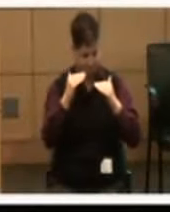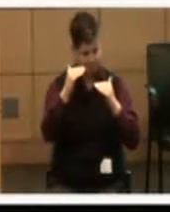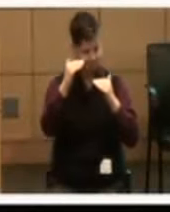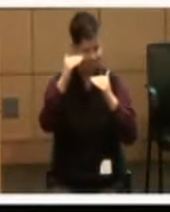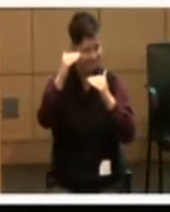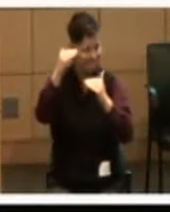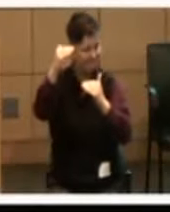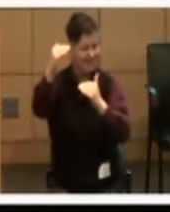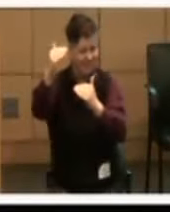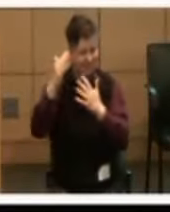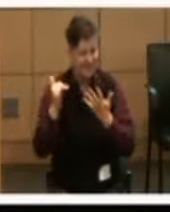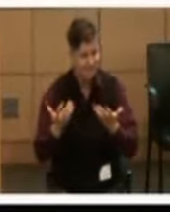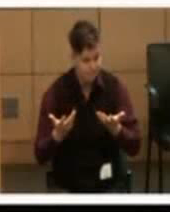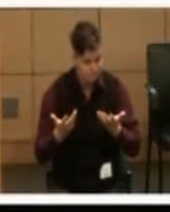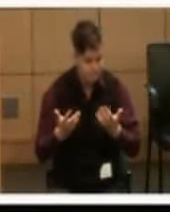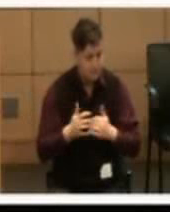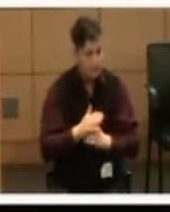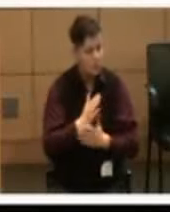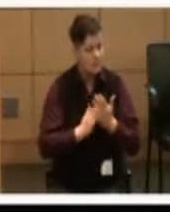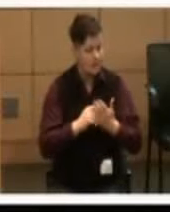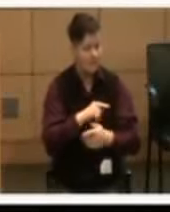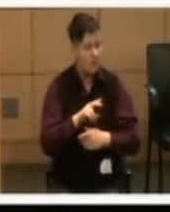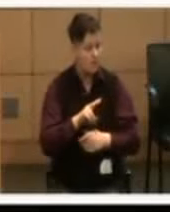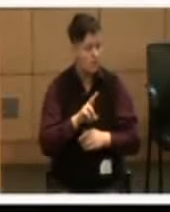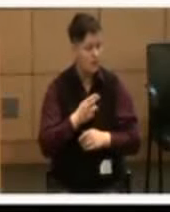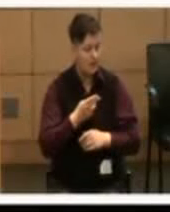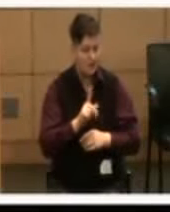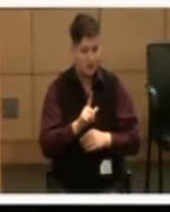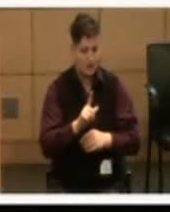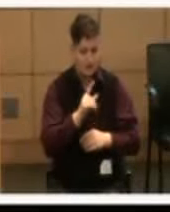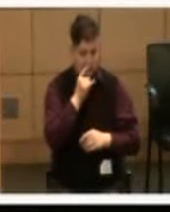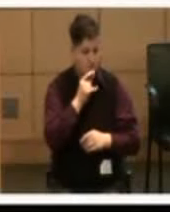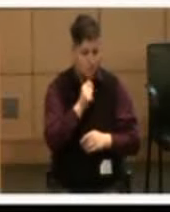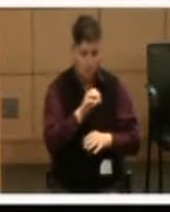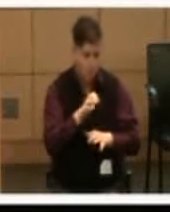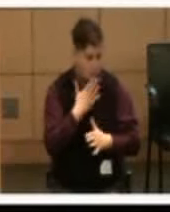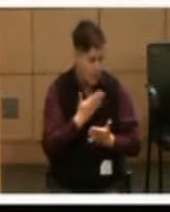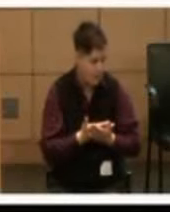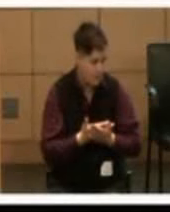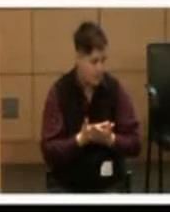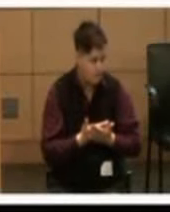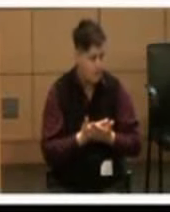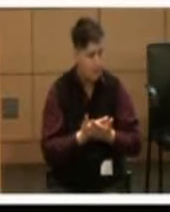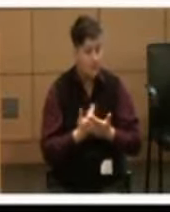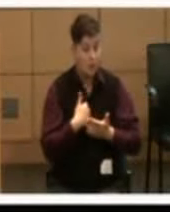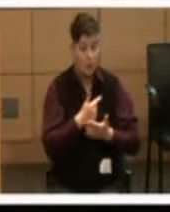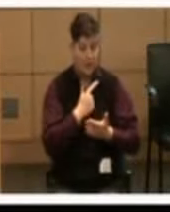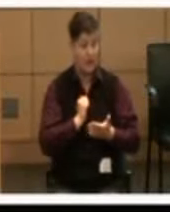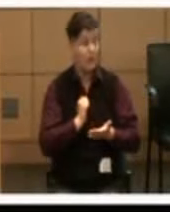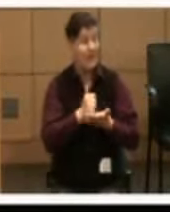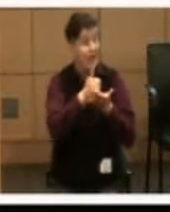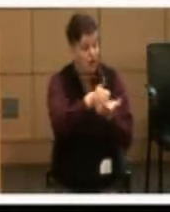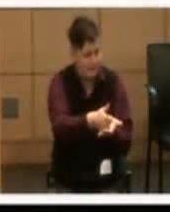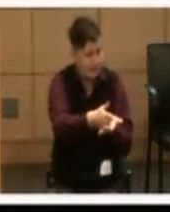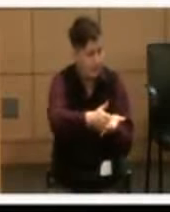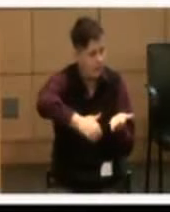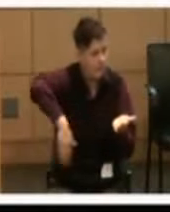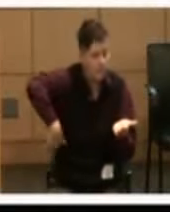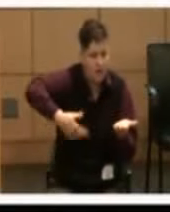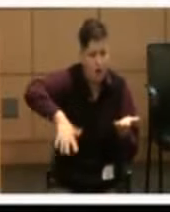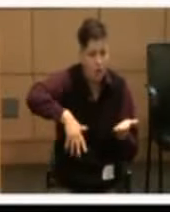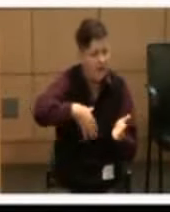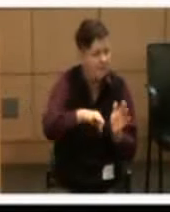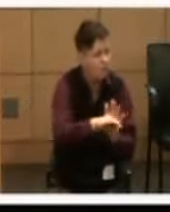those children don't do very well, and we often intervene at the point of failure for them. So we've been monitoring